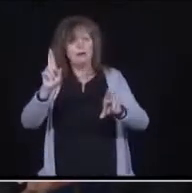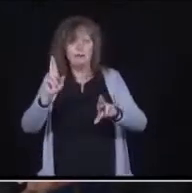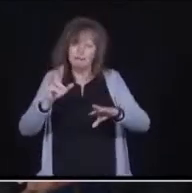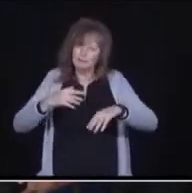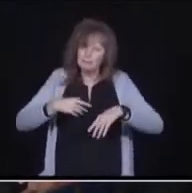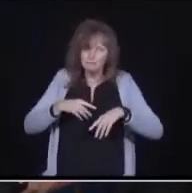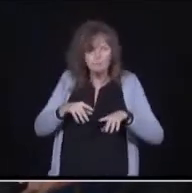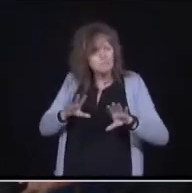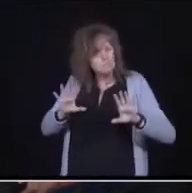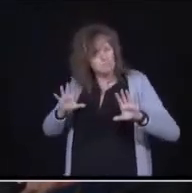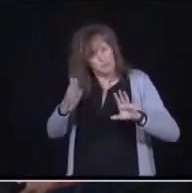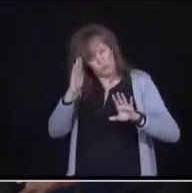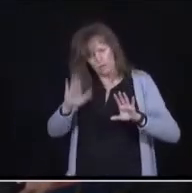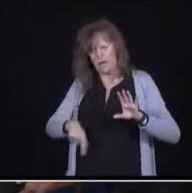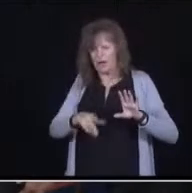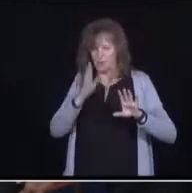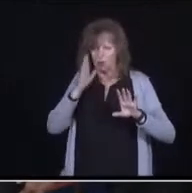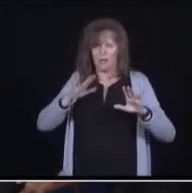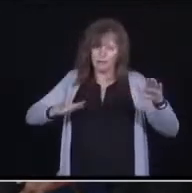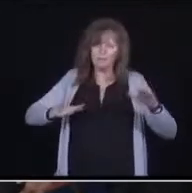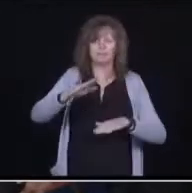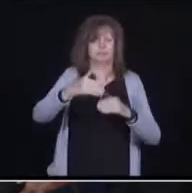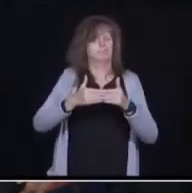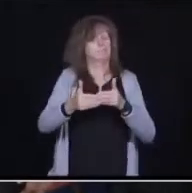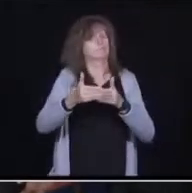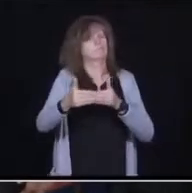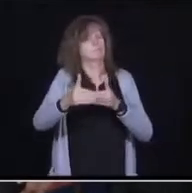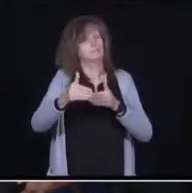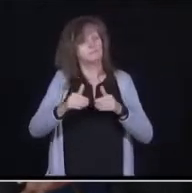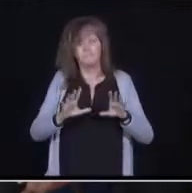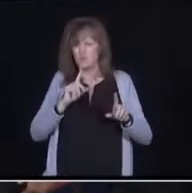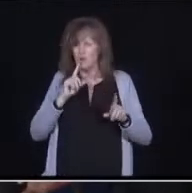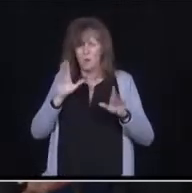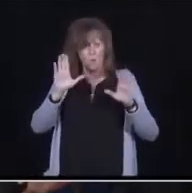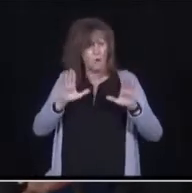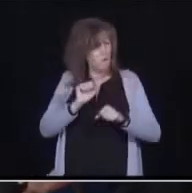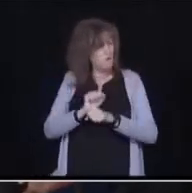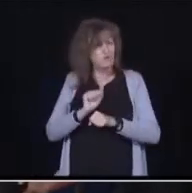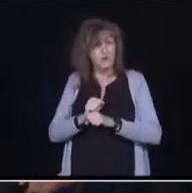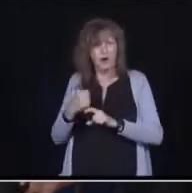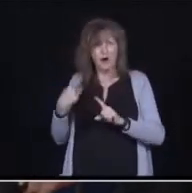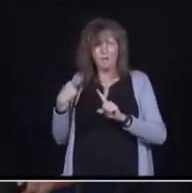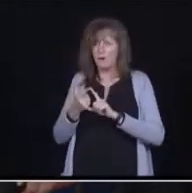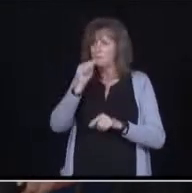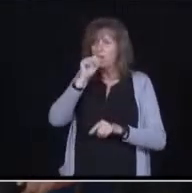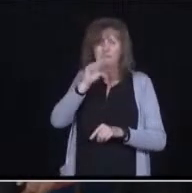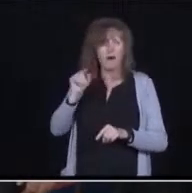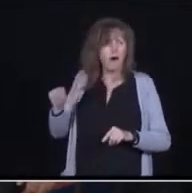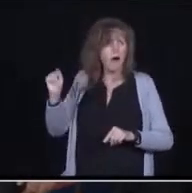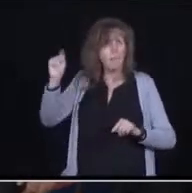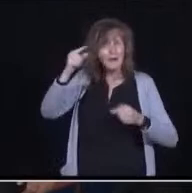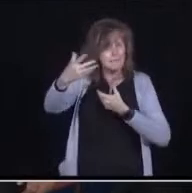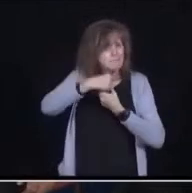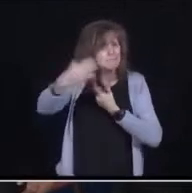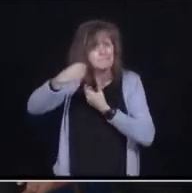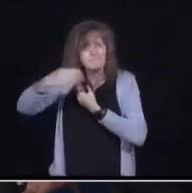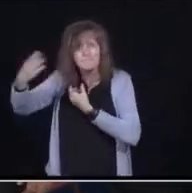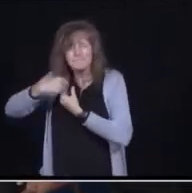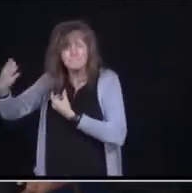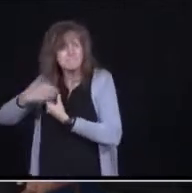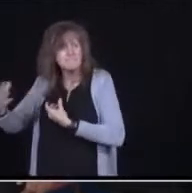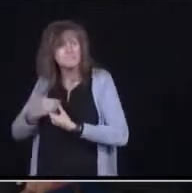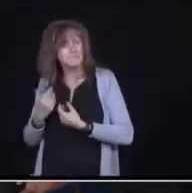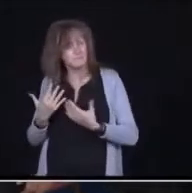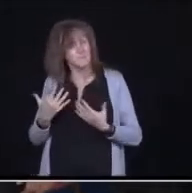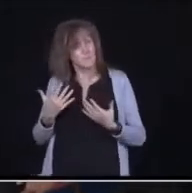doing. We've done an incredible job with the private sector. So we're ramping up as we had some bumps in the road